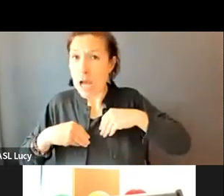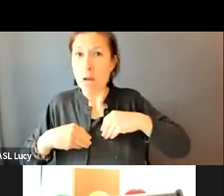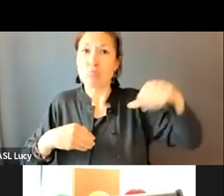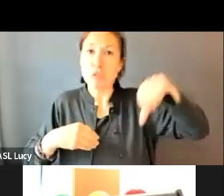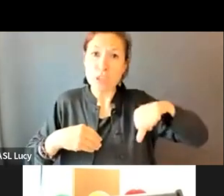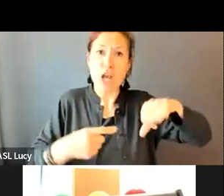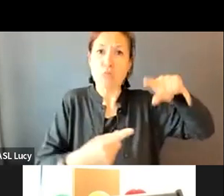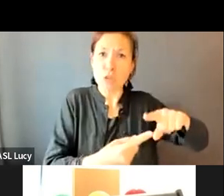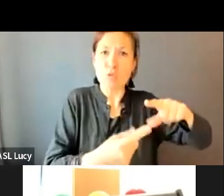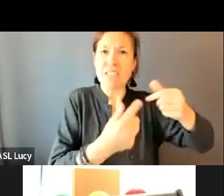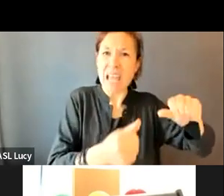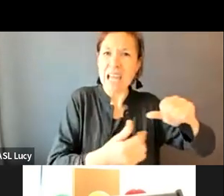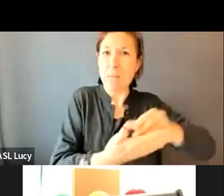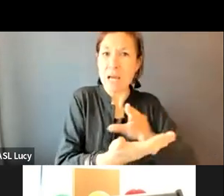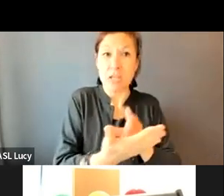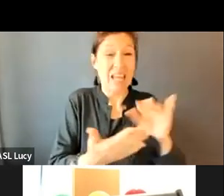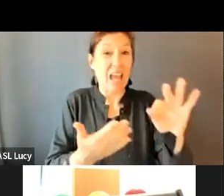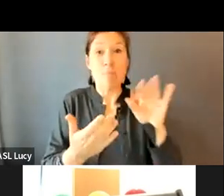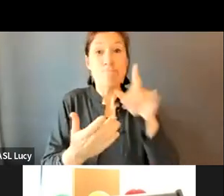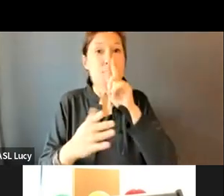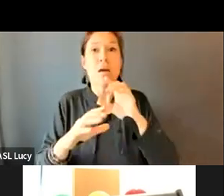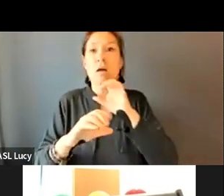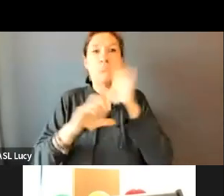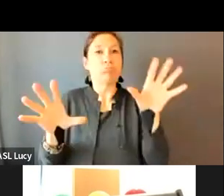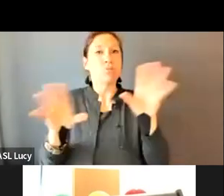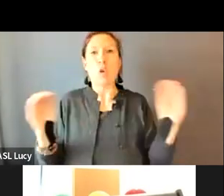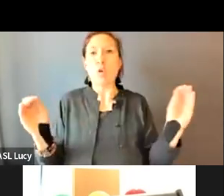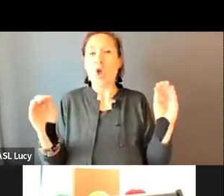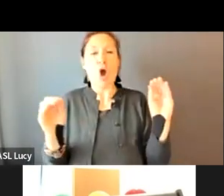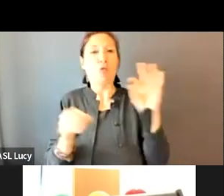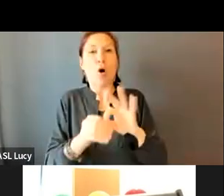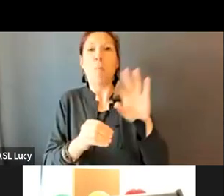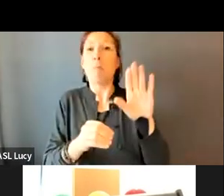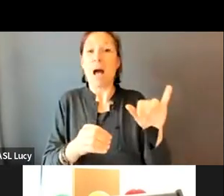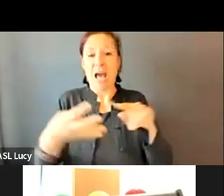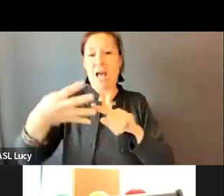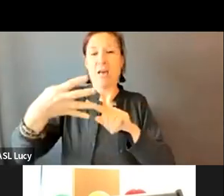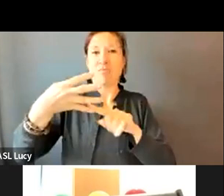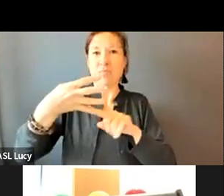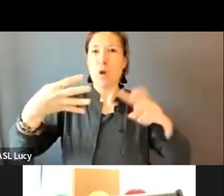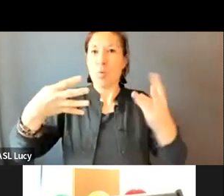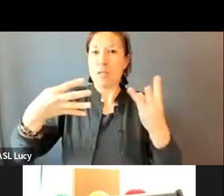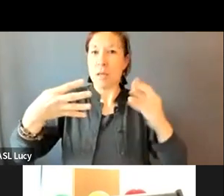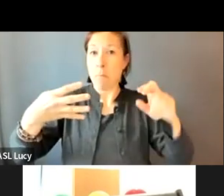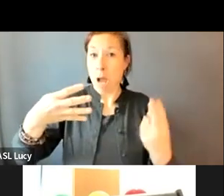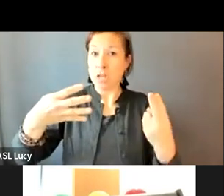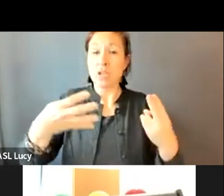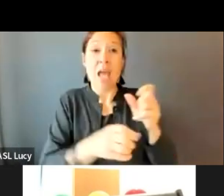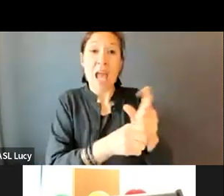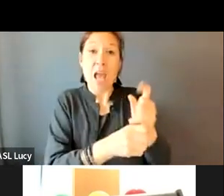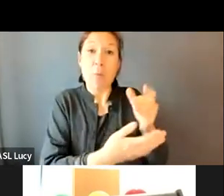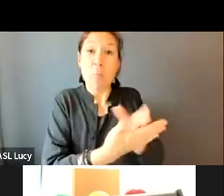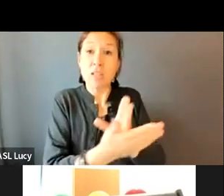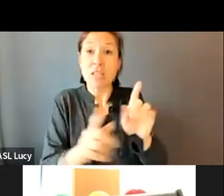item however if it fails to act by the fourth Wednesday of March in March the annual budget as recommended by the